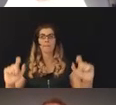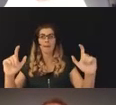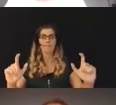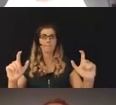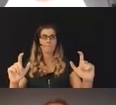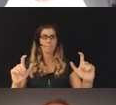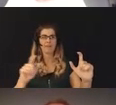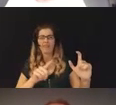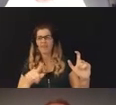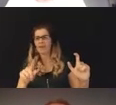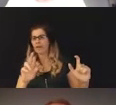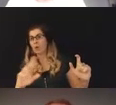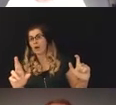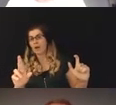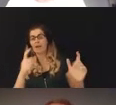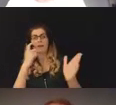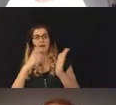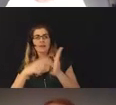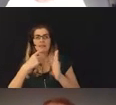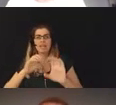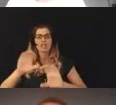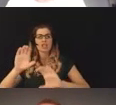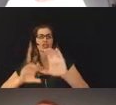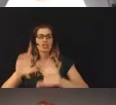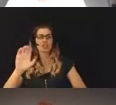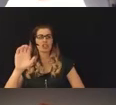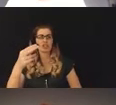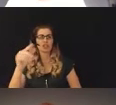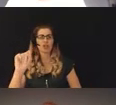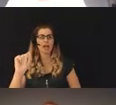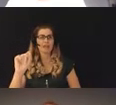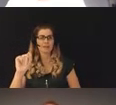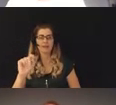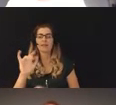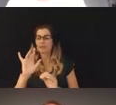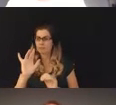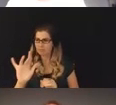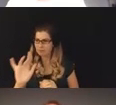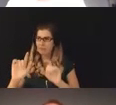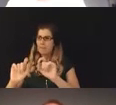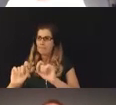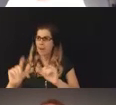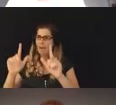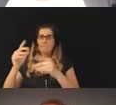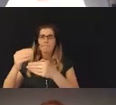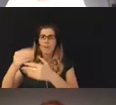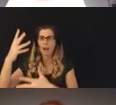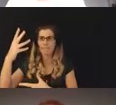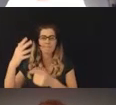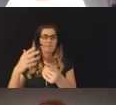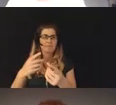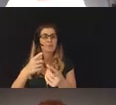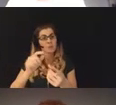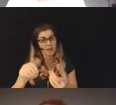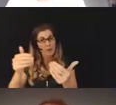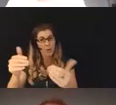At the far right, you'll see where it says chat. You can double click on that to pop the chat out and go ahead and say hello.